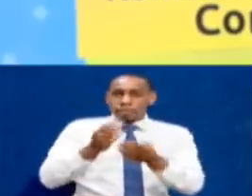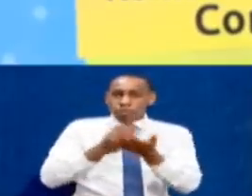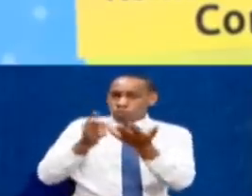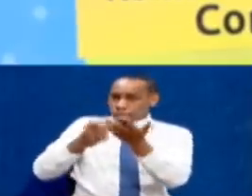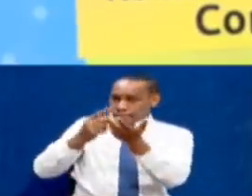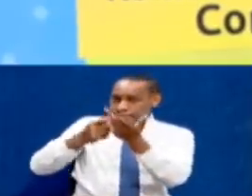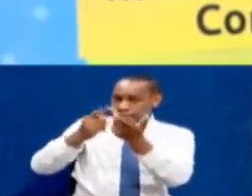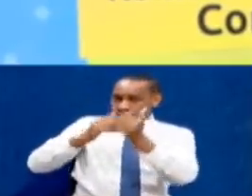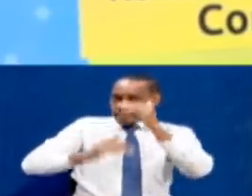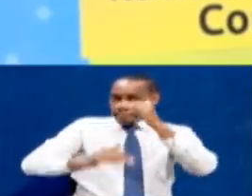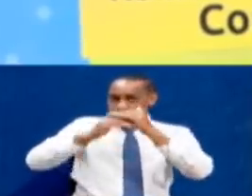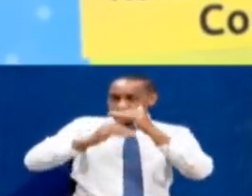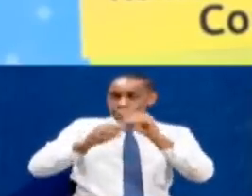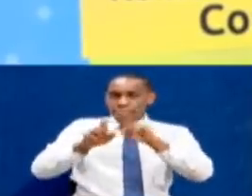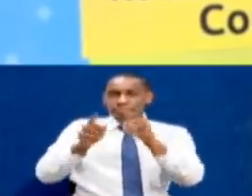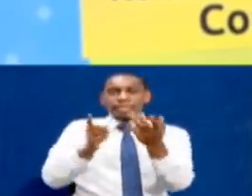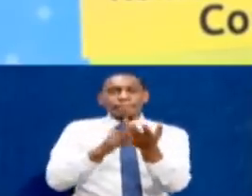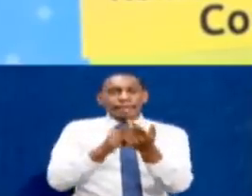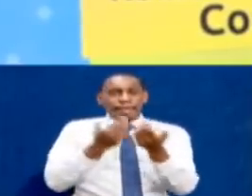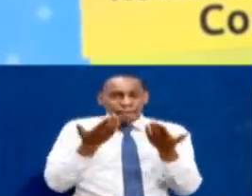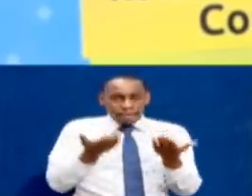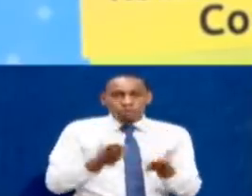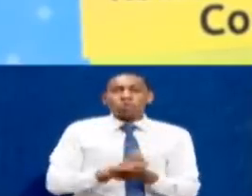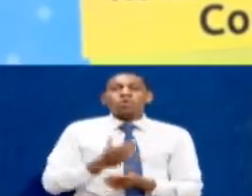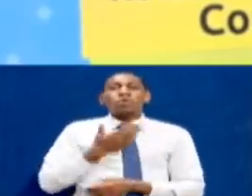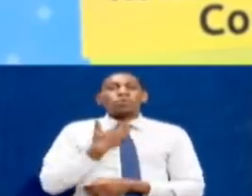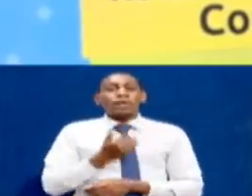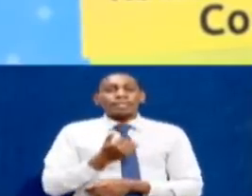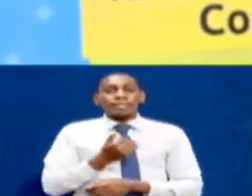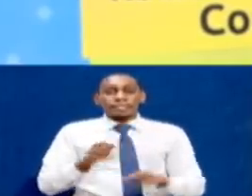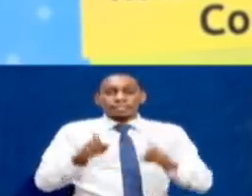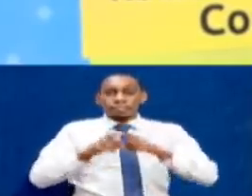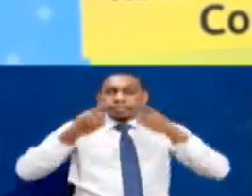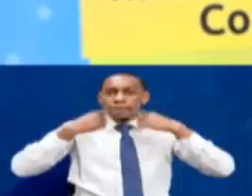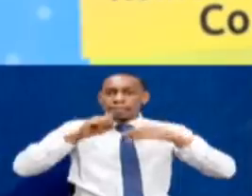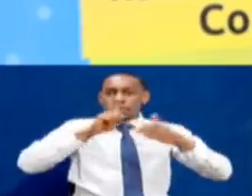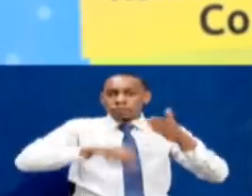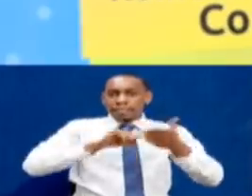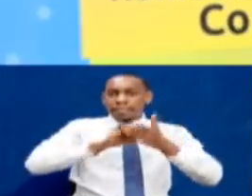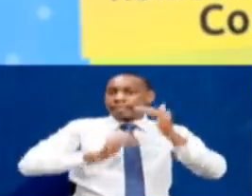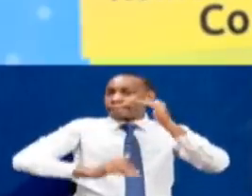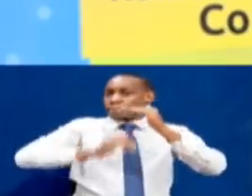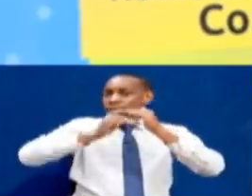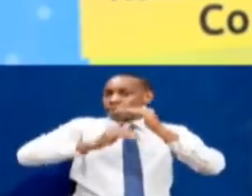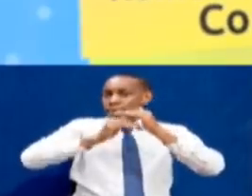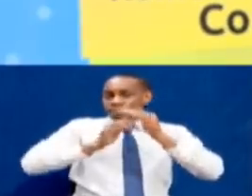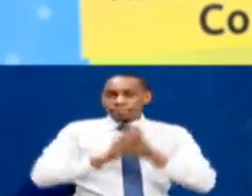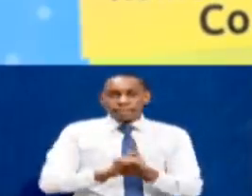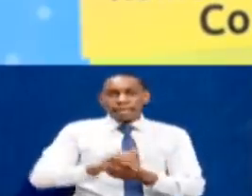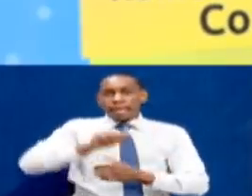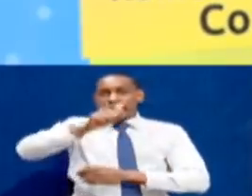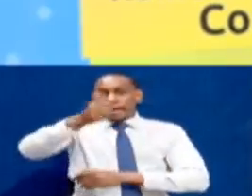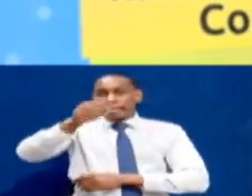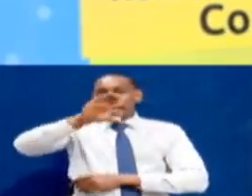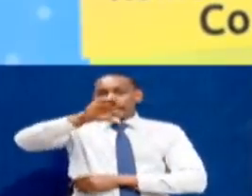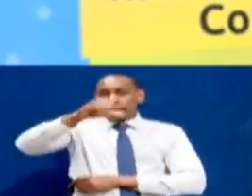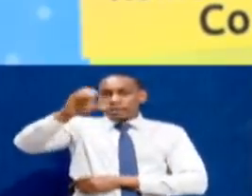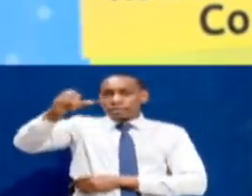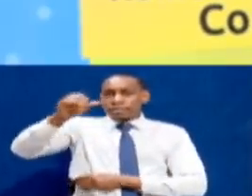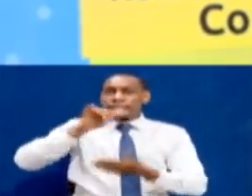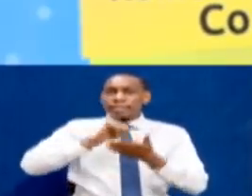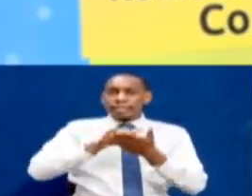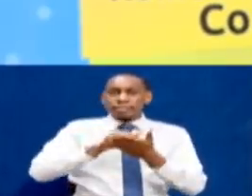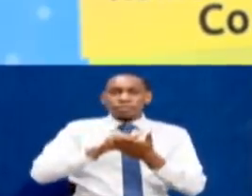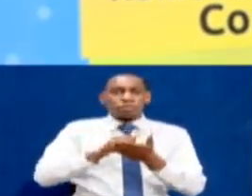a minimum of that amount. Now, I would also like to mention that this is a minimum. There are those counties